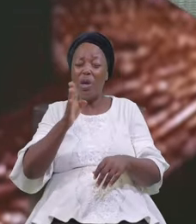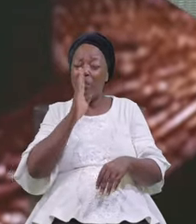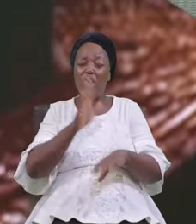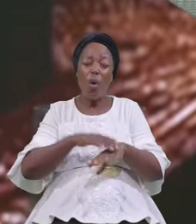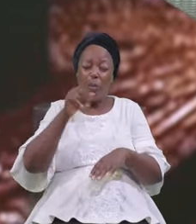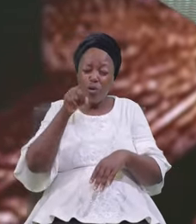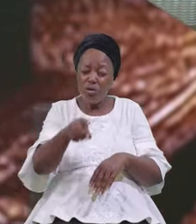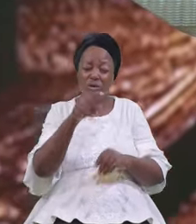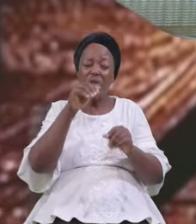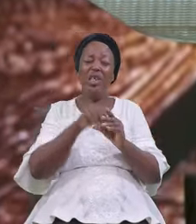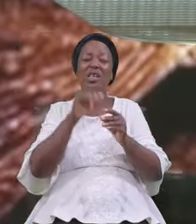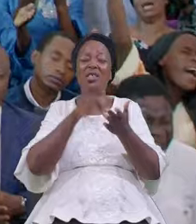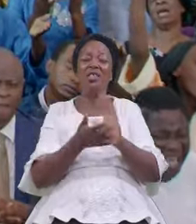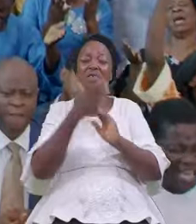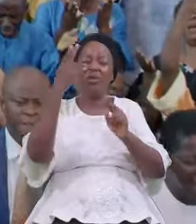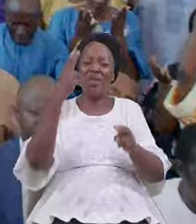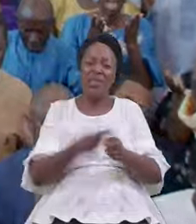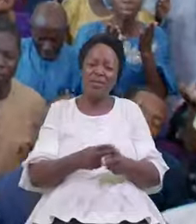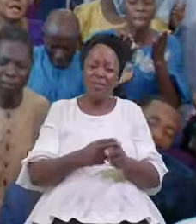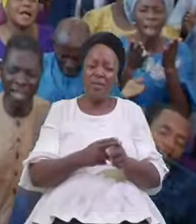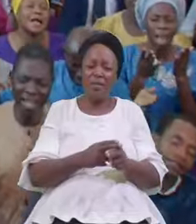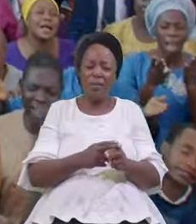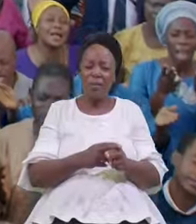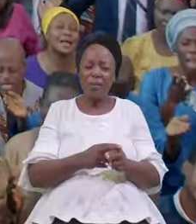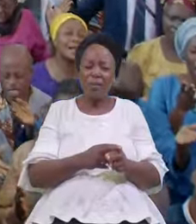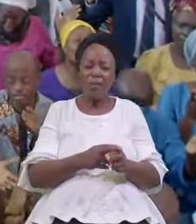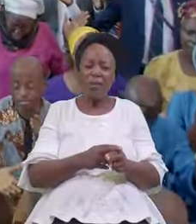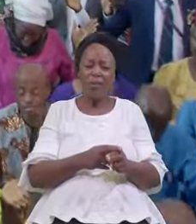you in Jesus' name.